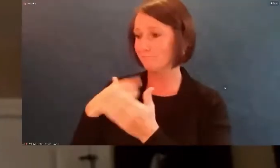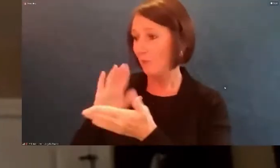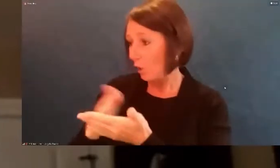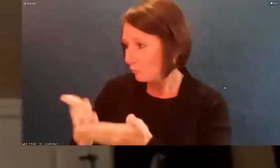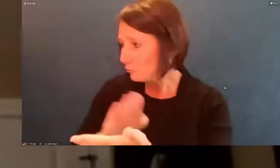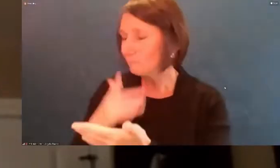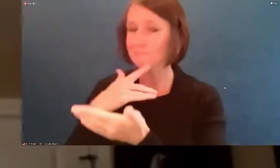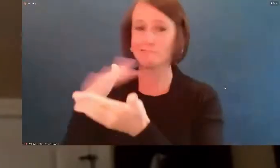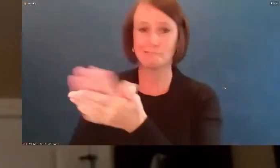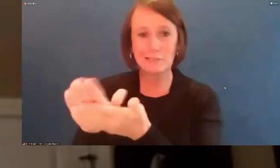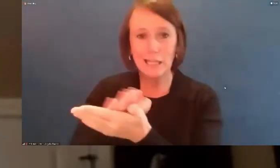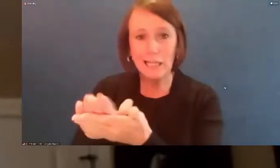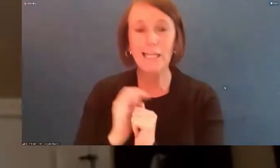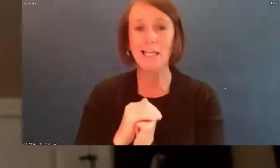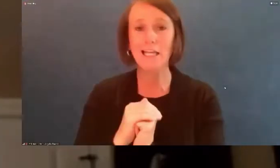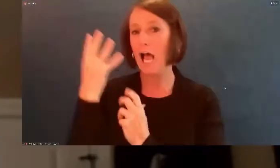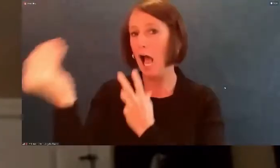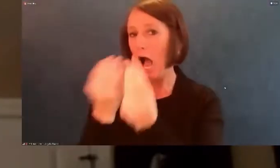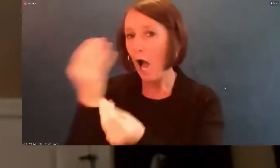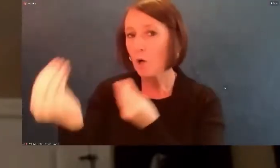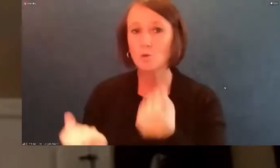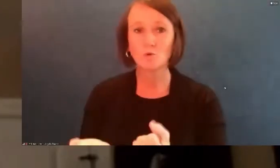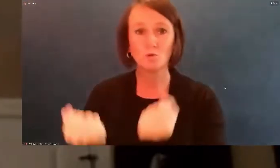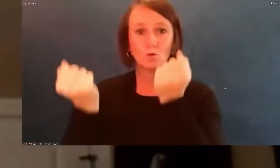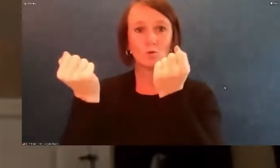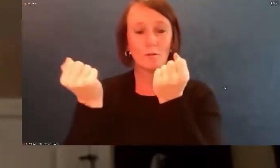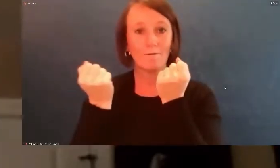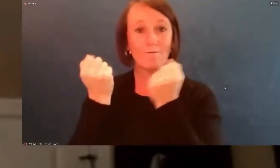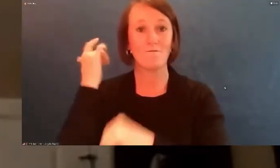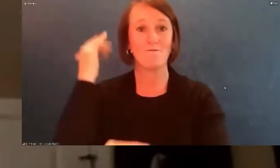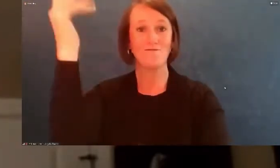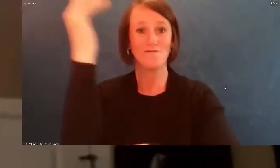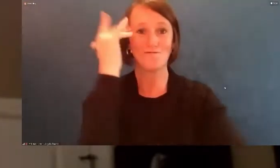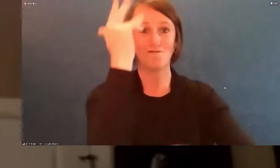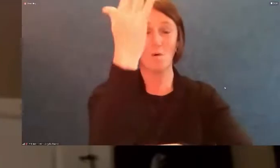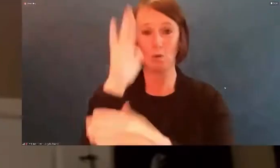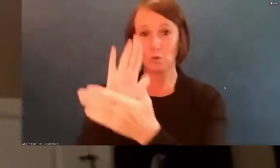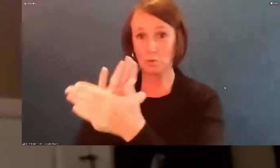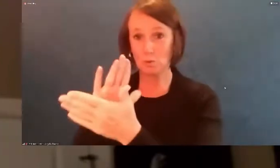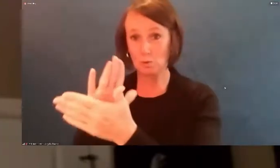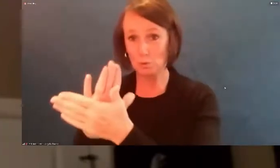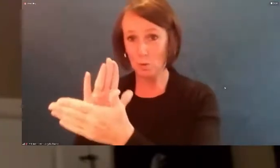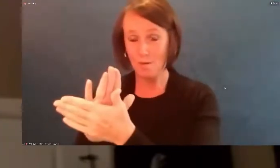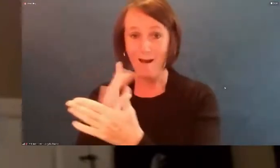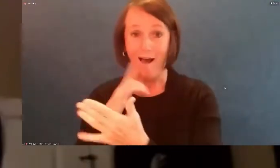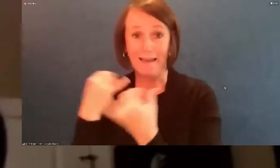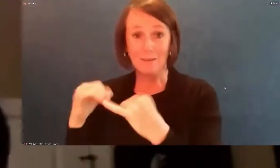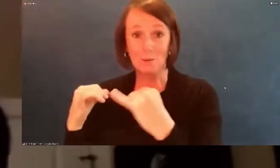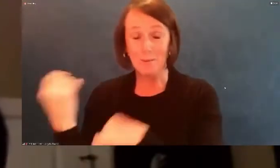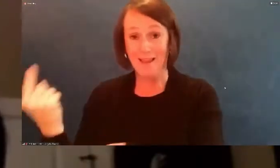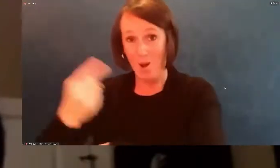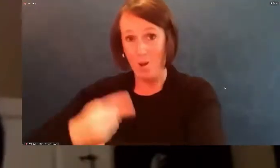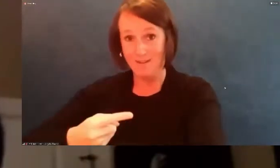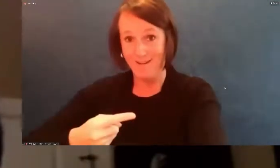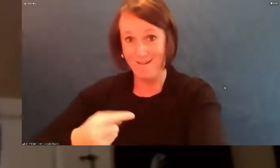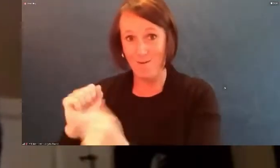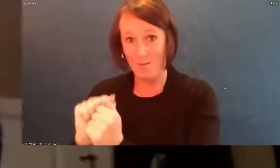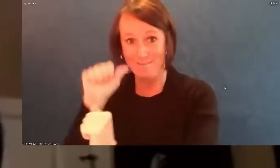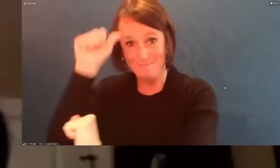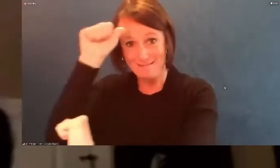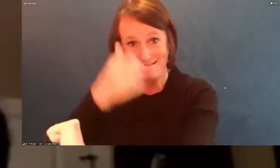clean, we go to forest school, we have a wonderful day, and I get to play for the rest of the day. But it's really up to